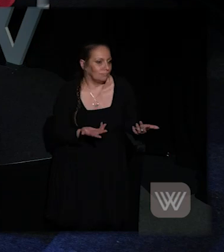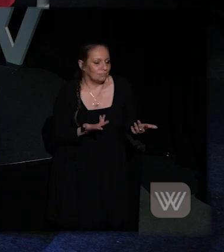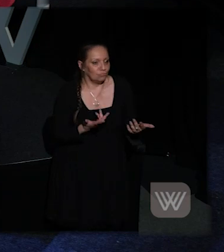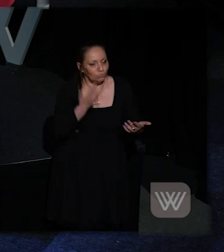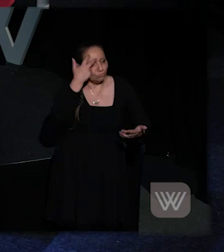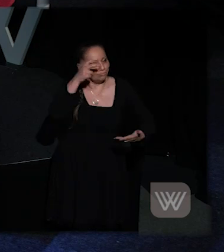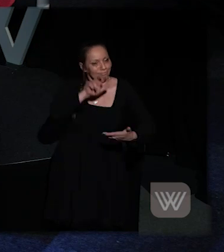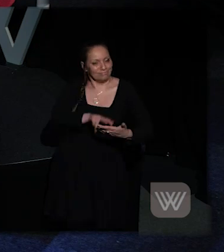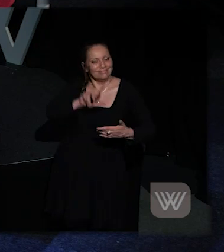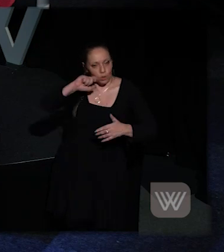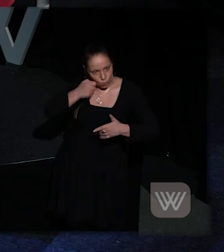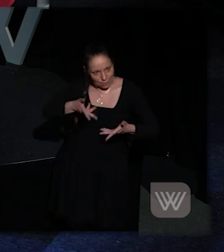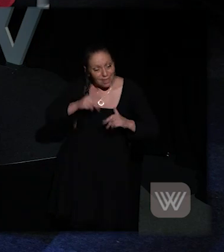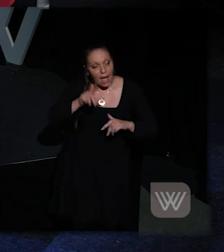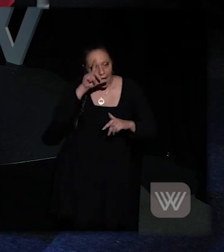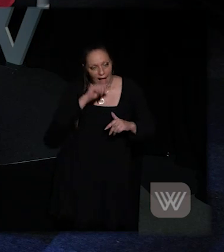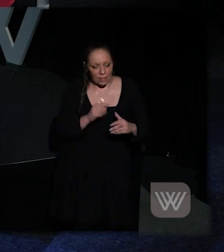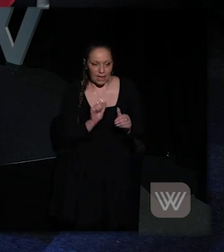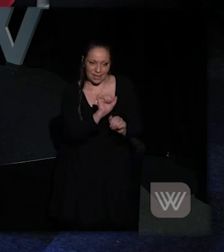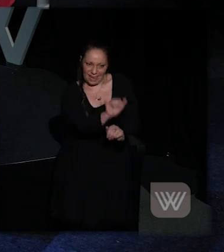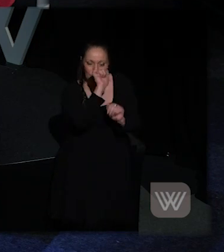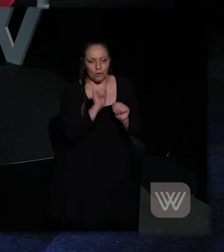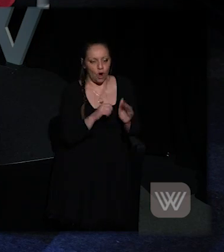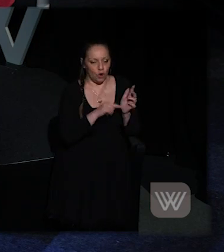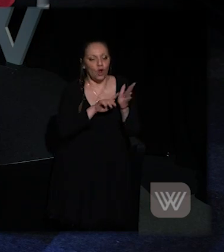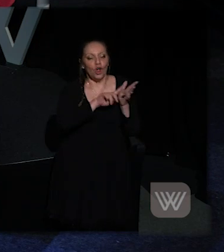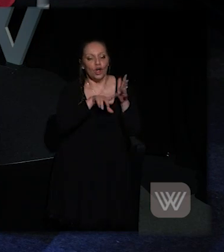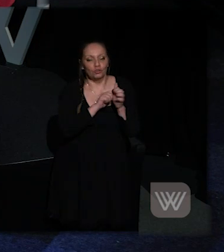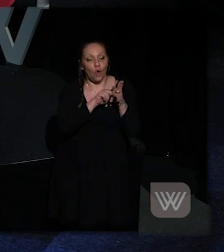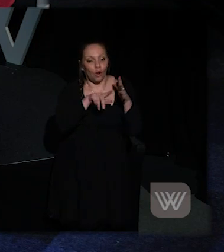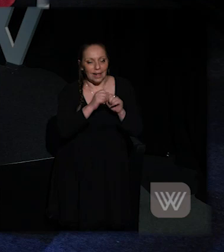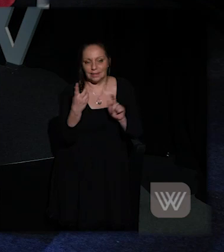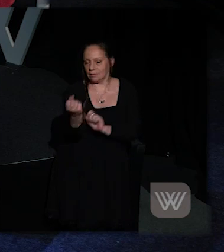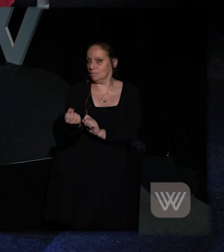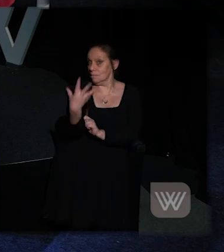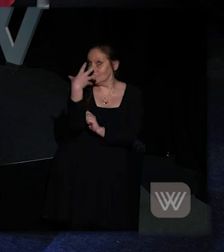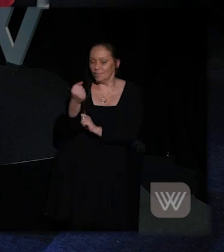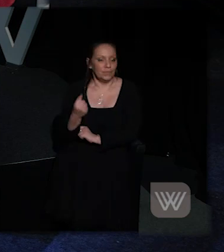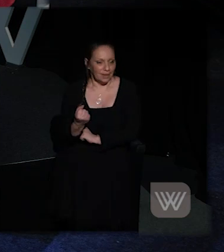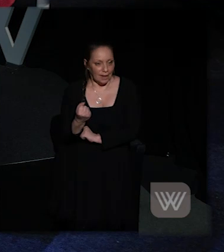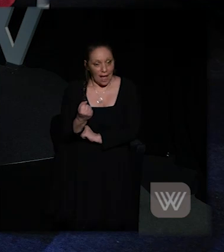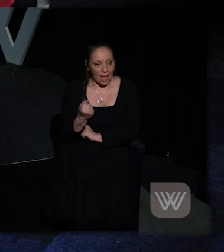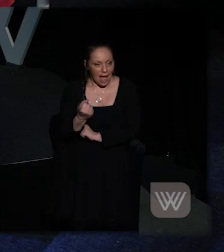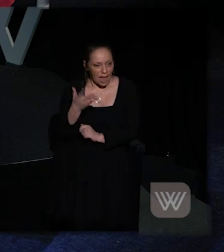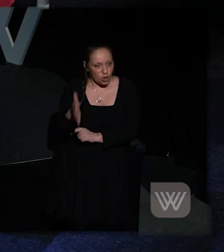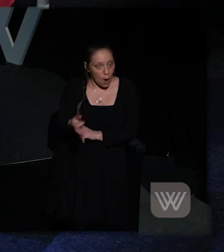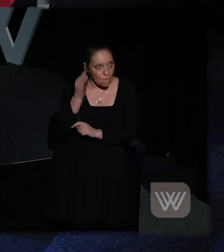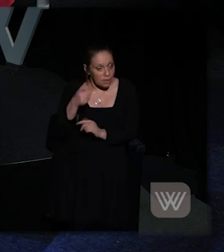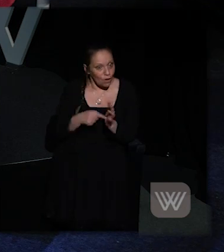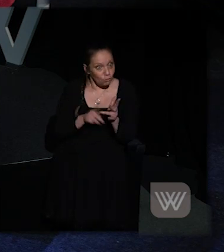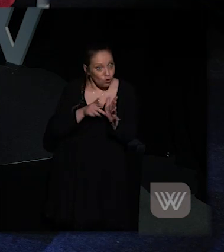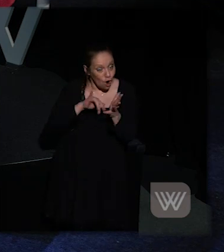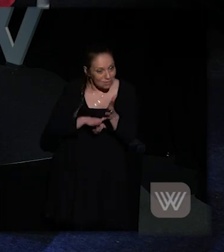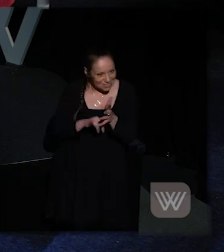will sign your book for you, and that way you can take your very own troll hunting selfie and you can piss off a bunch of trolls, which is surely the